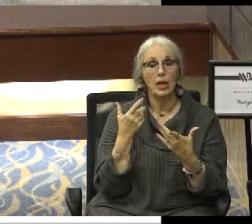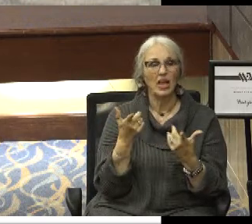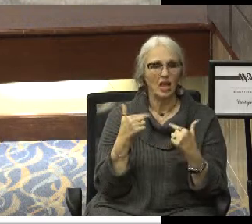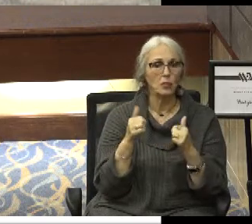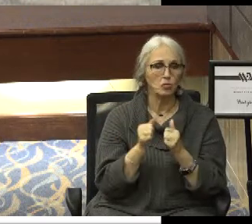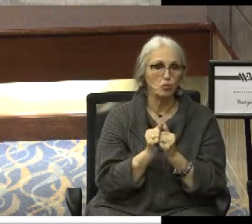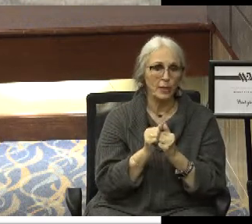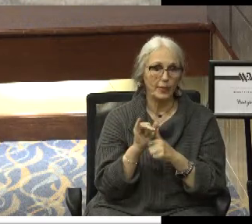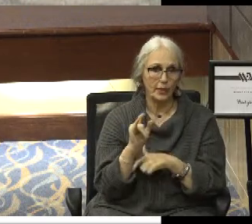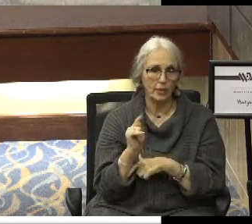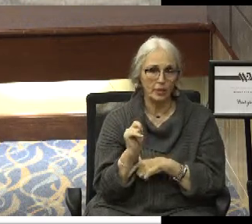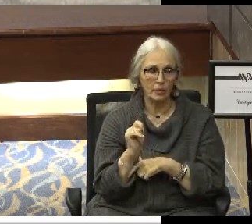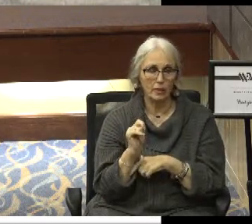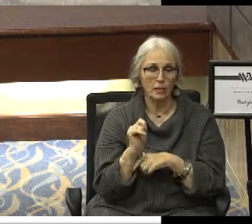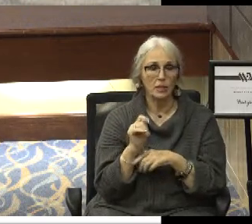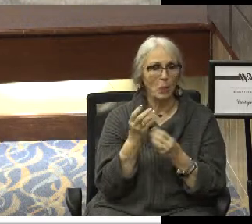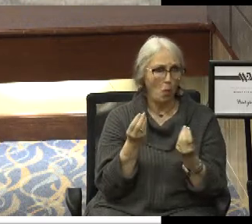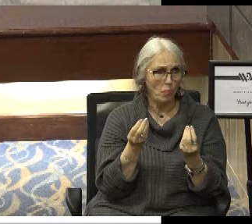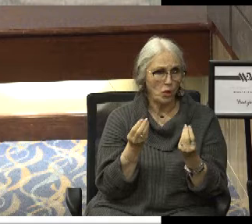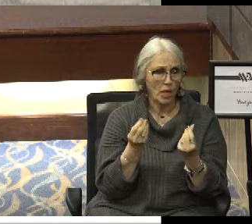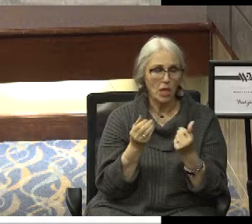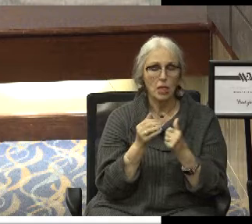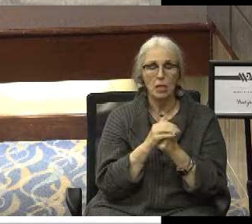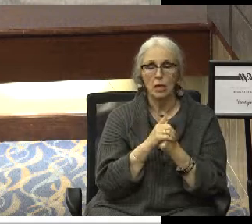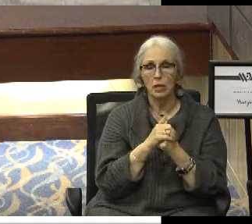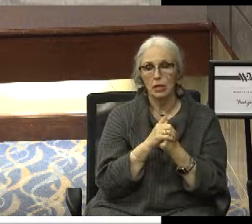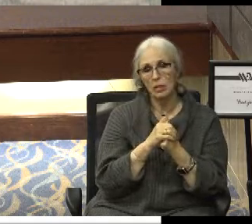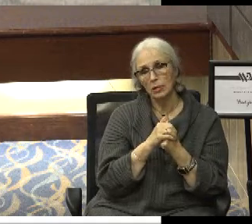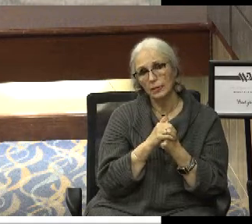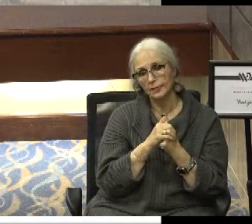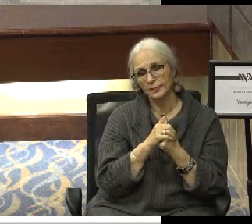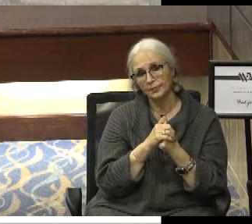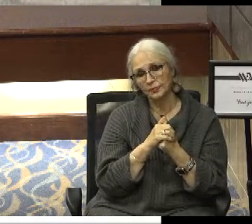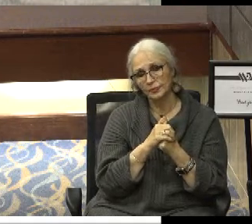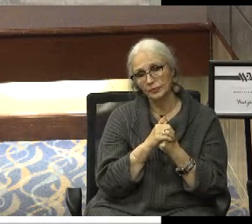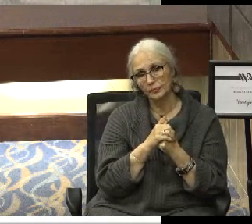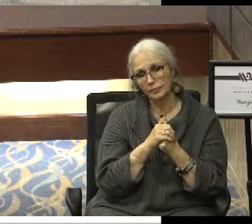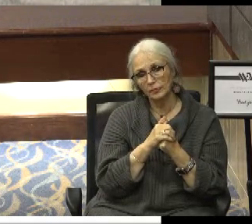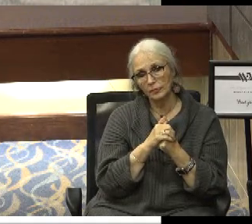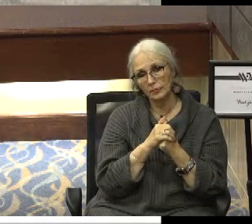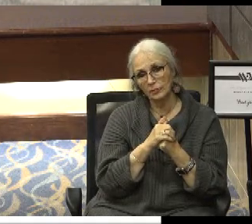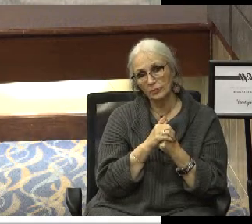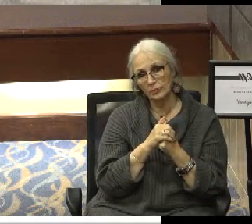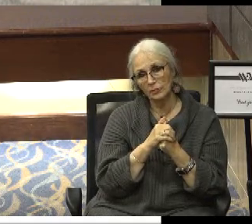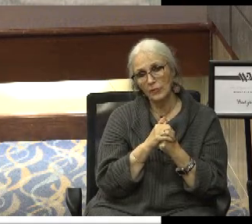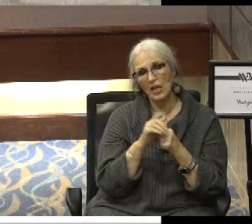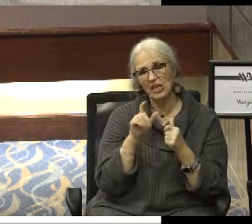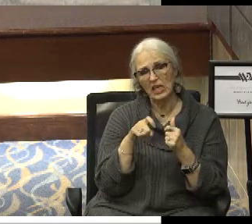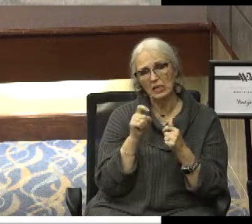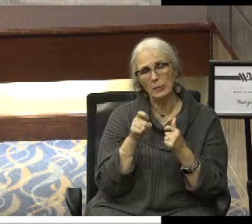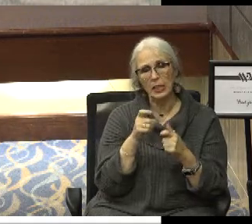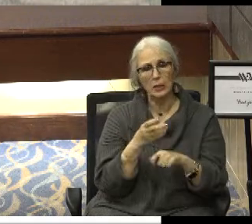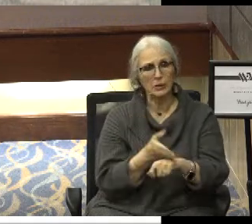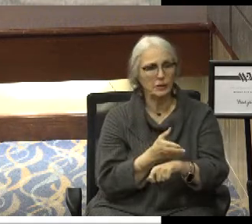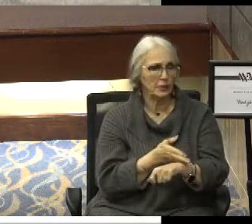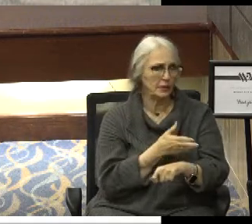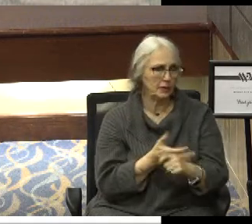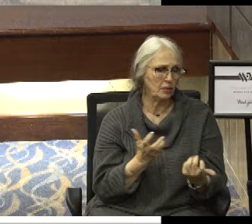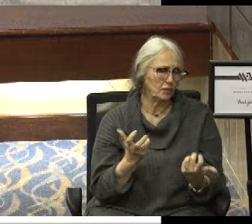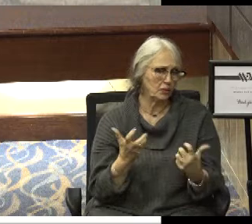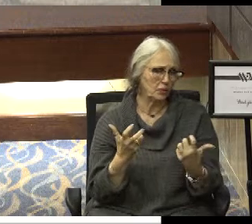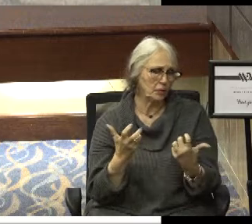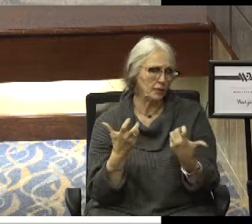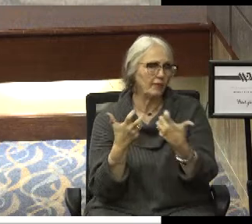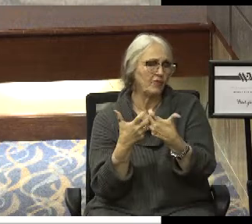it, it's held the potential for the park itself to be reshaped to fit better with